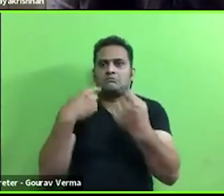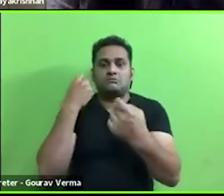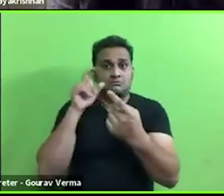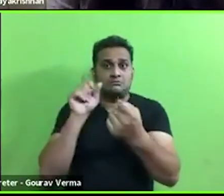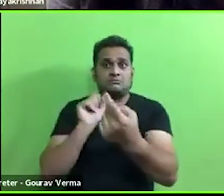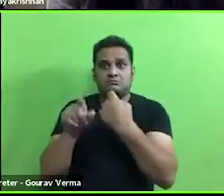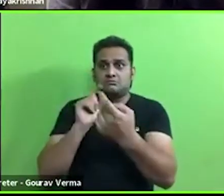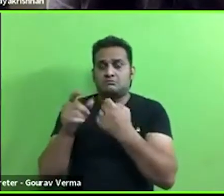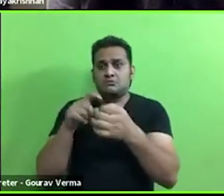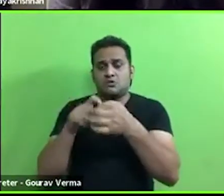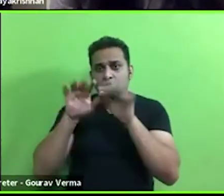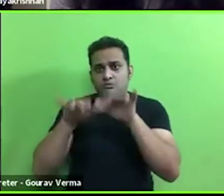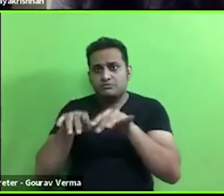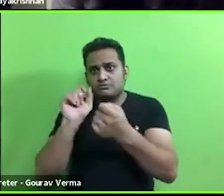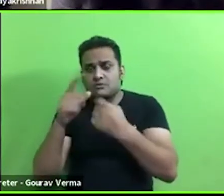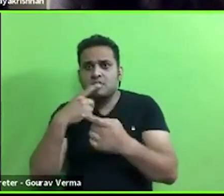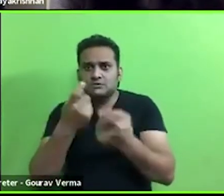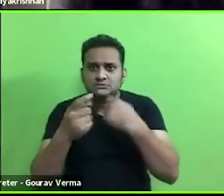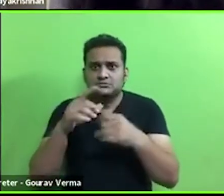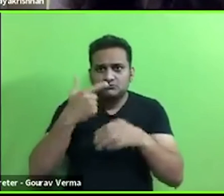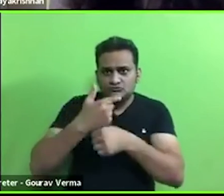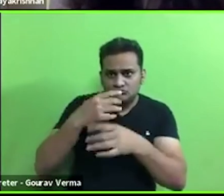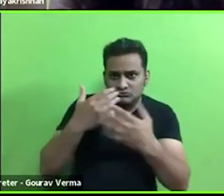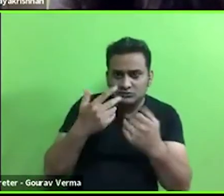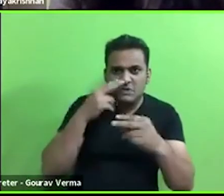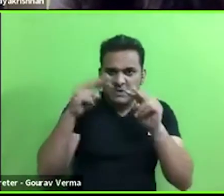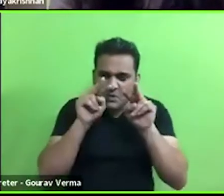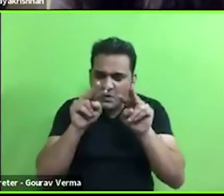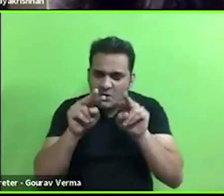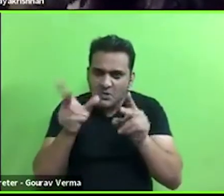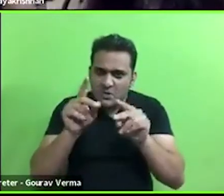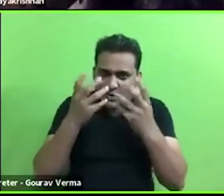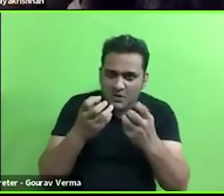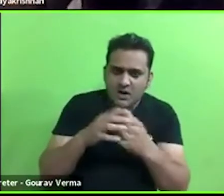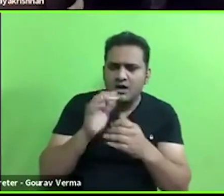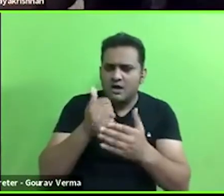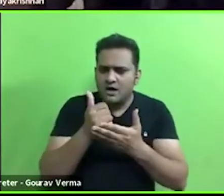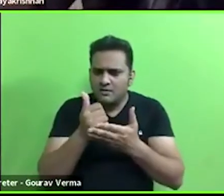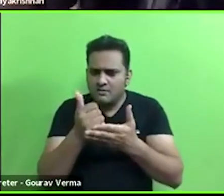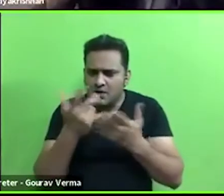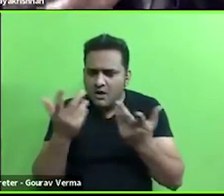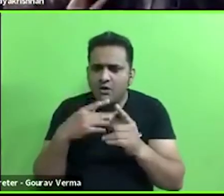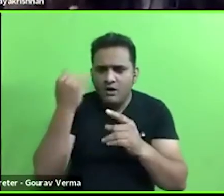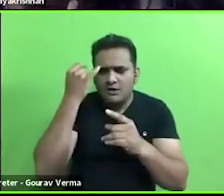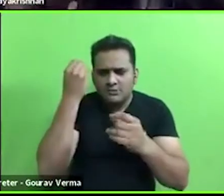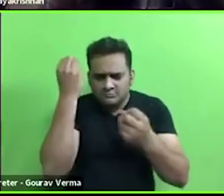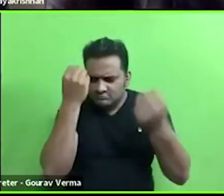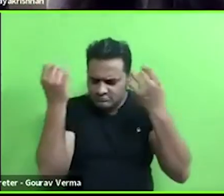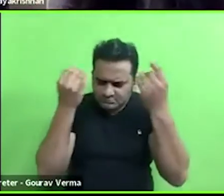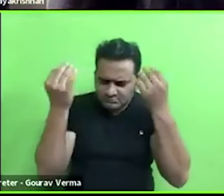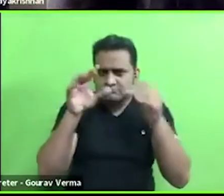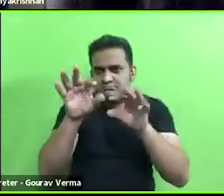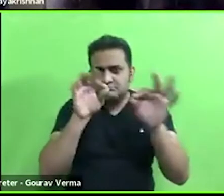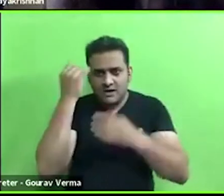a recording will be available for multiple viewings to kind of help digest some of the ideas that Suraj and Krishna have